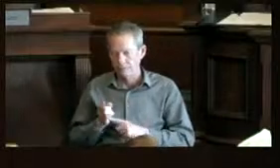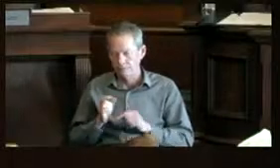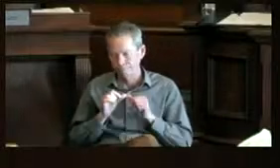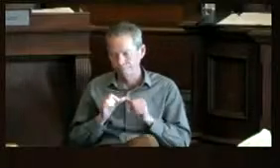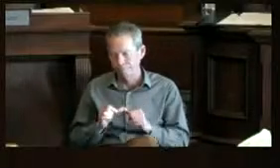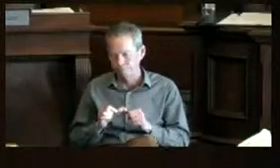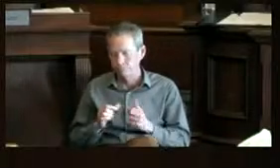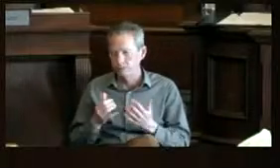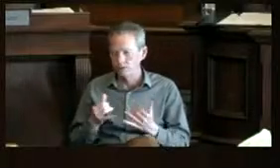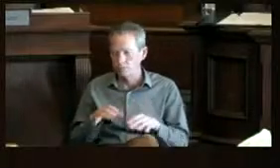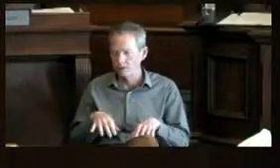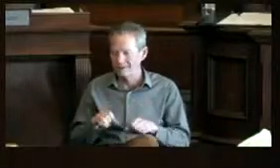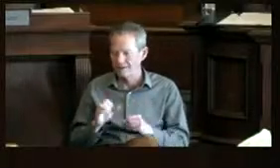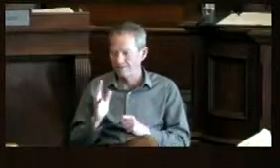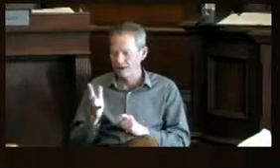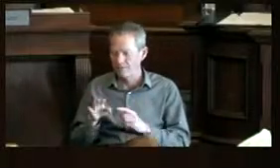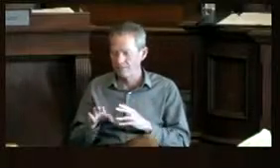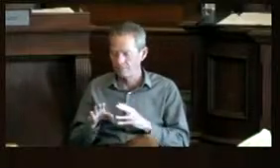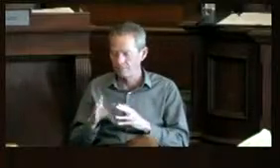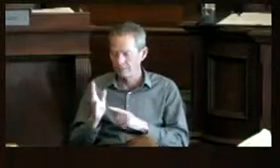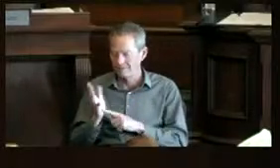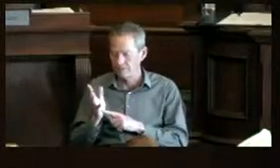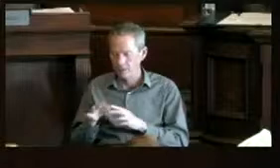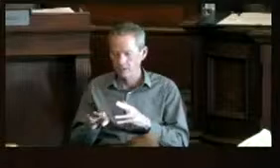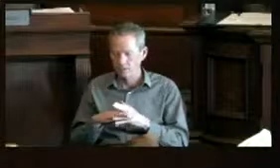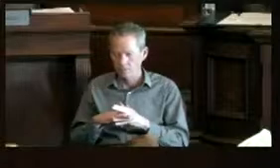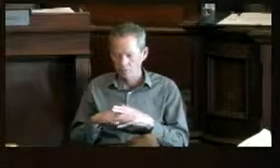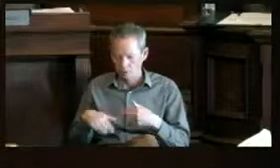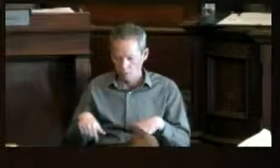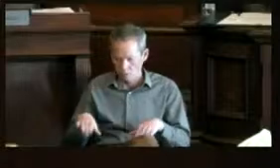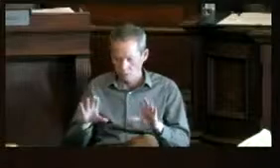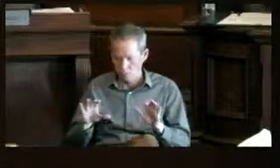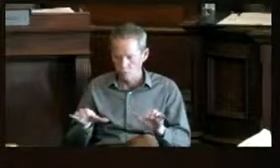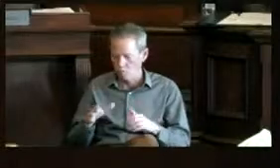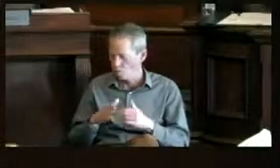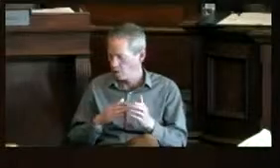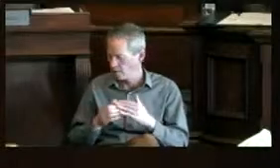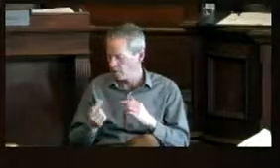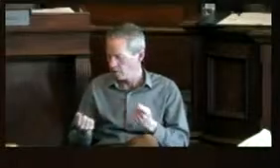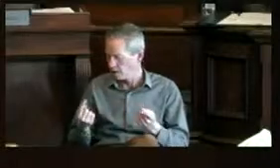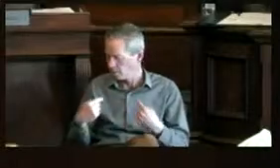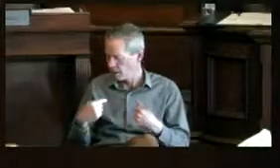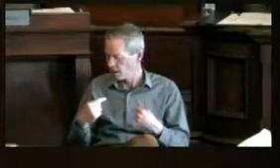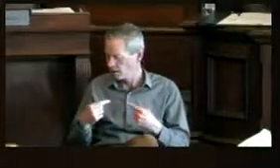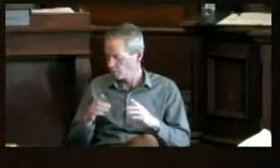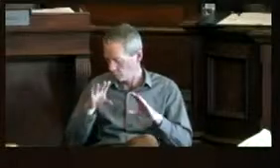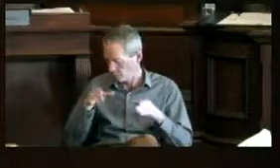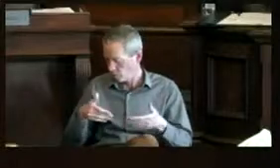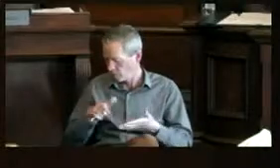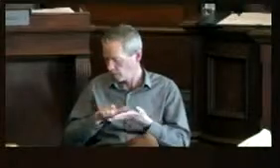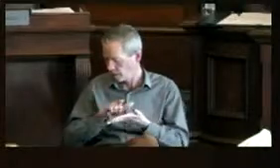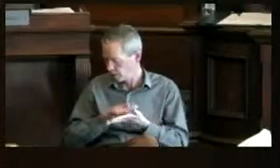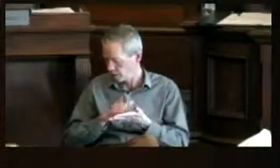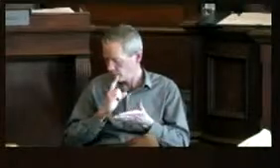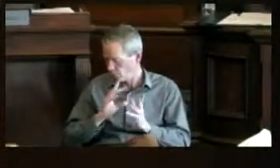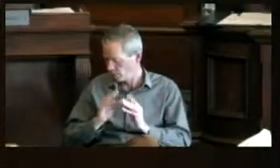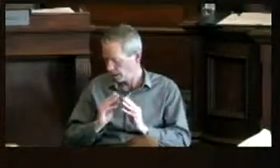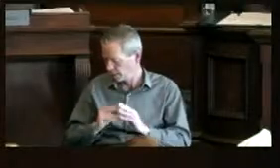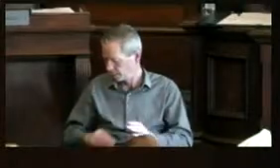Then we're going to come take 5 minutes. Go do what you got to do, whatever that is, and come on back and we'll get to the legislation.